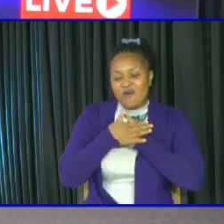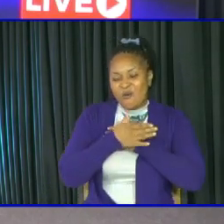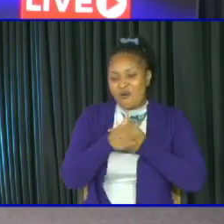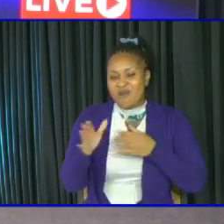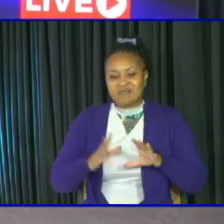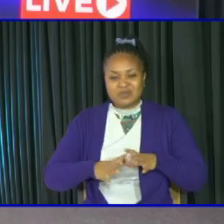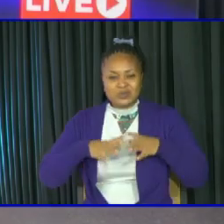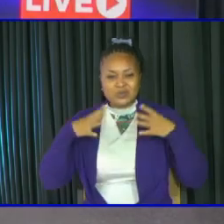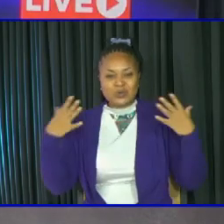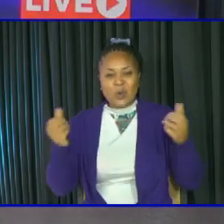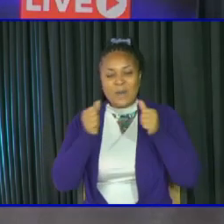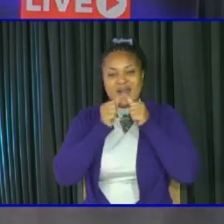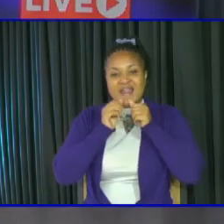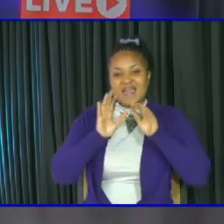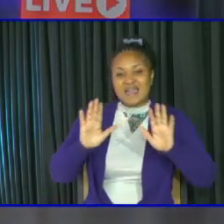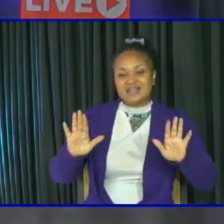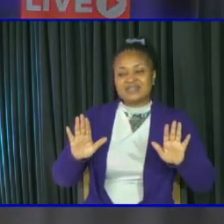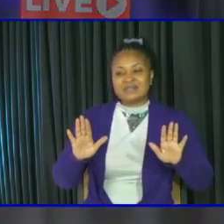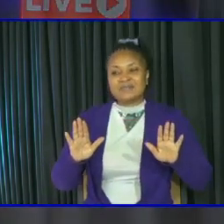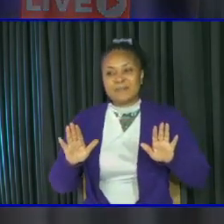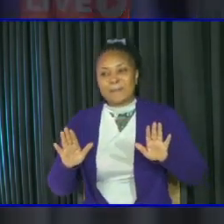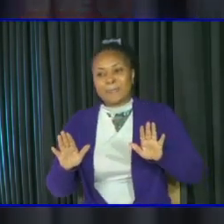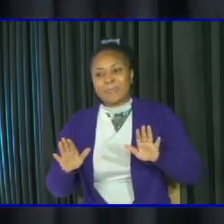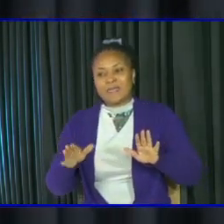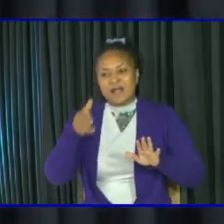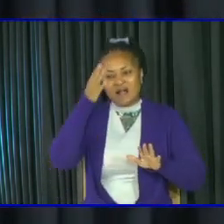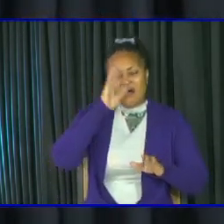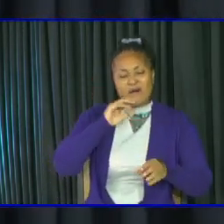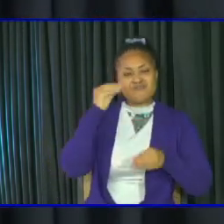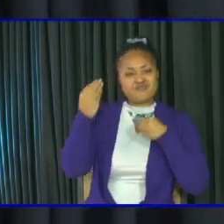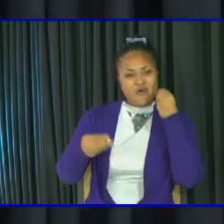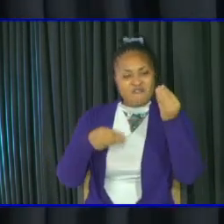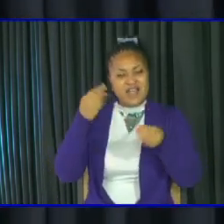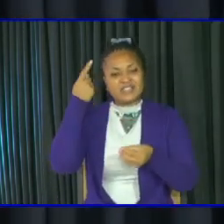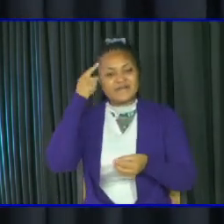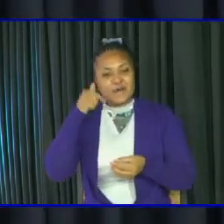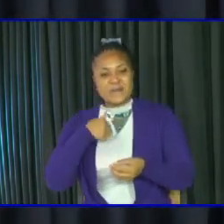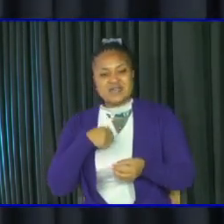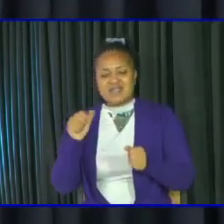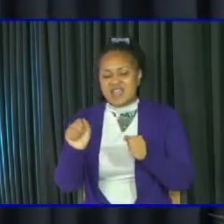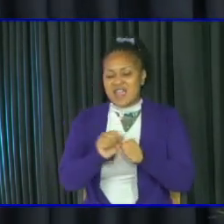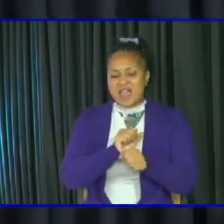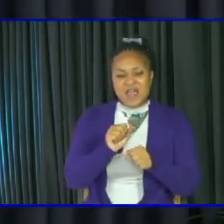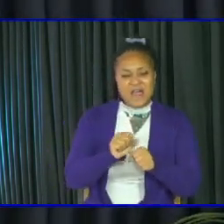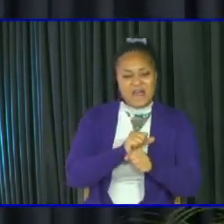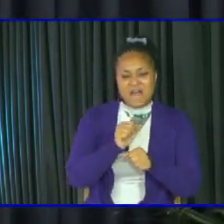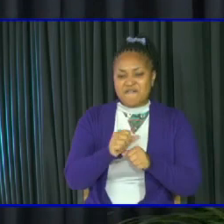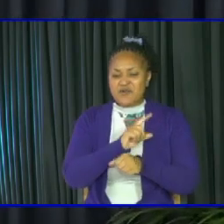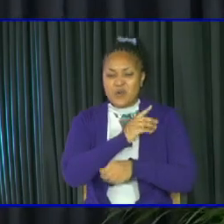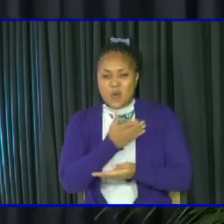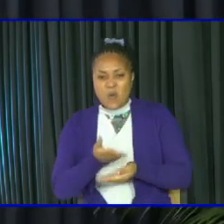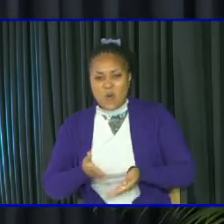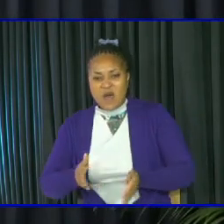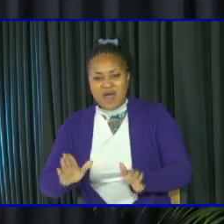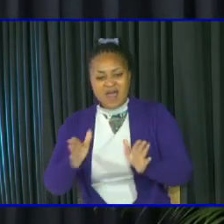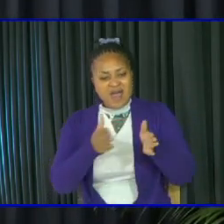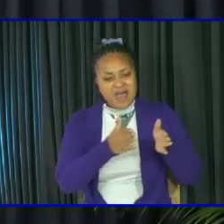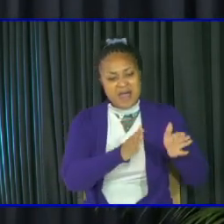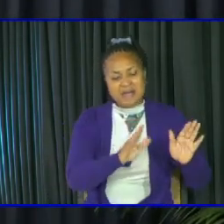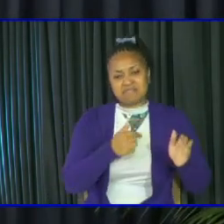so blessed that God provides for me in every single way. I'm